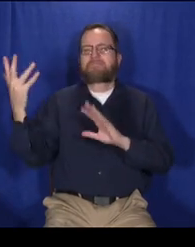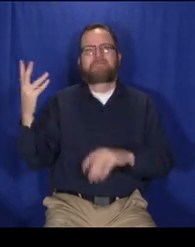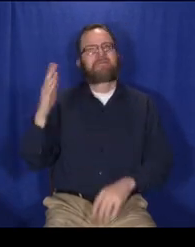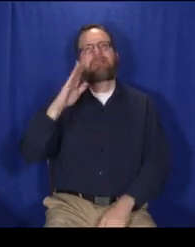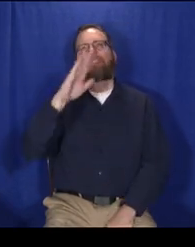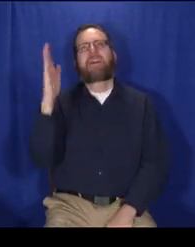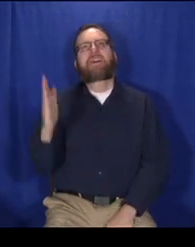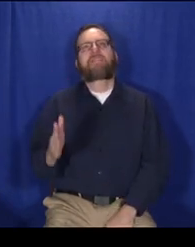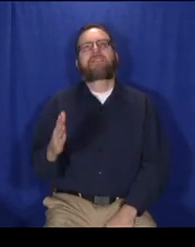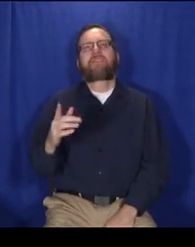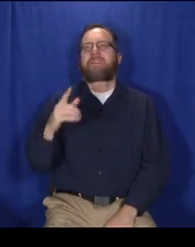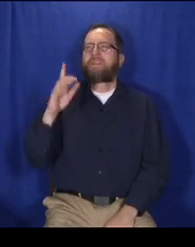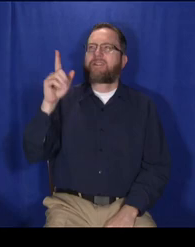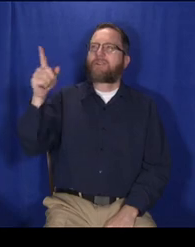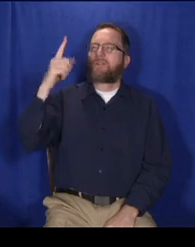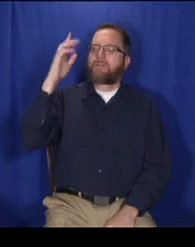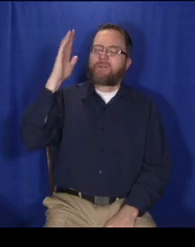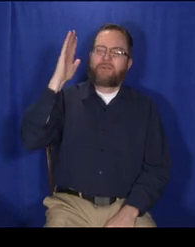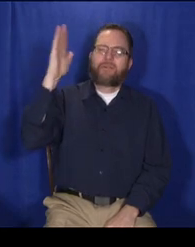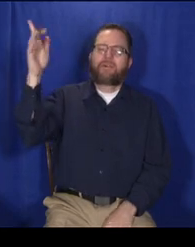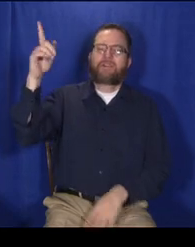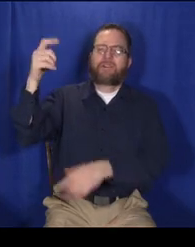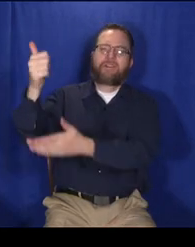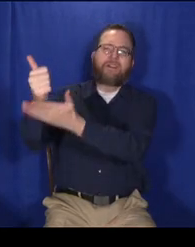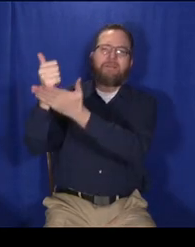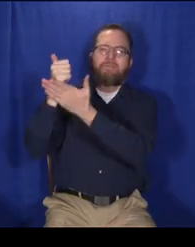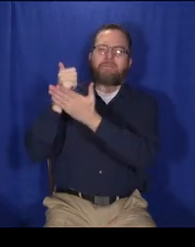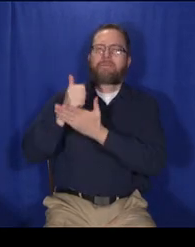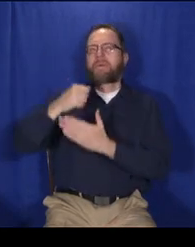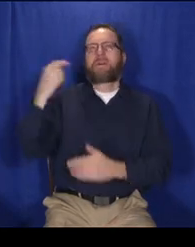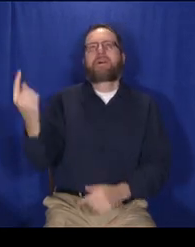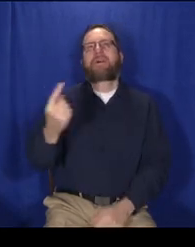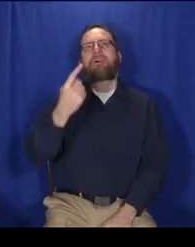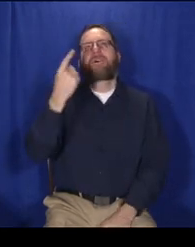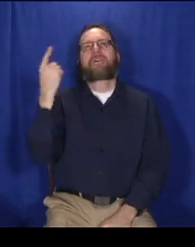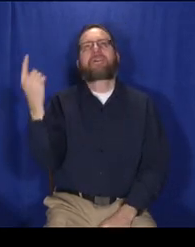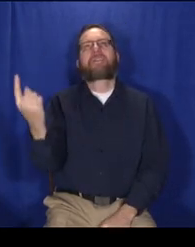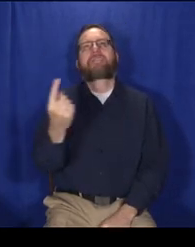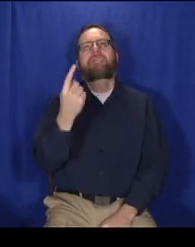way, amen. My help is on the way, we say.